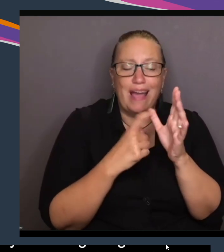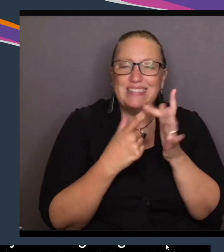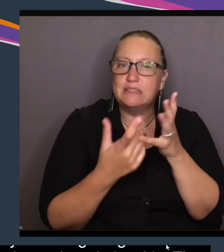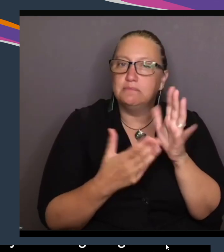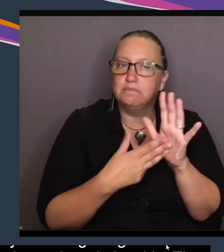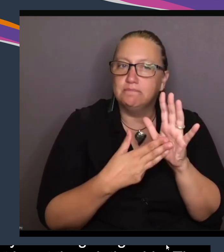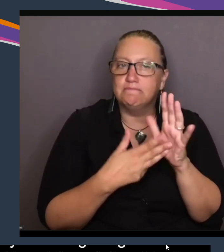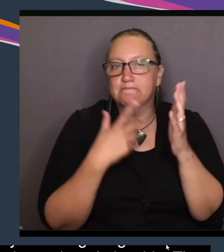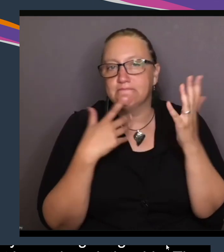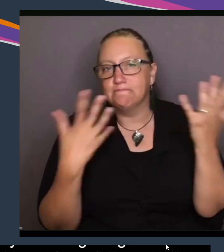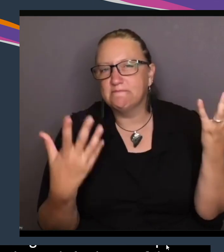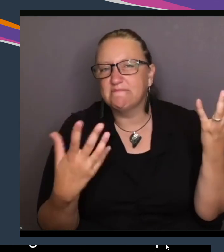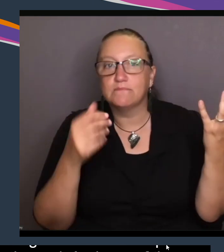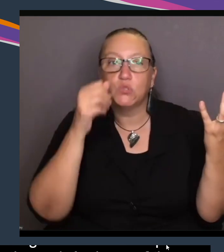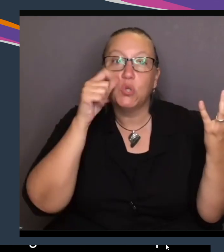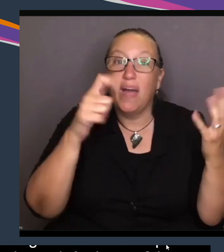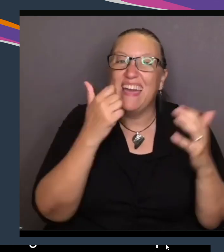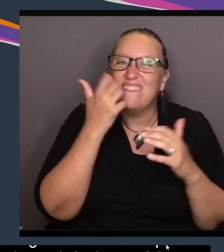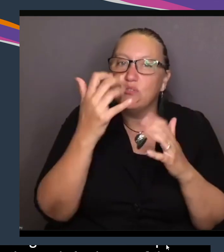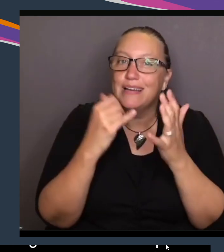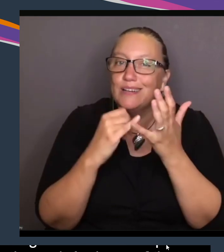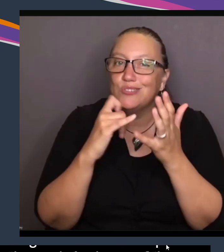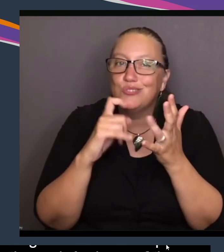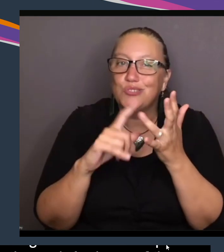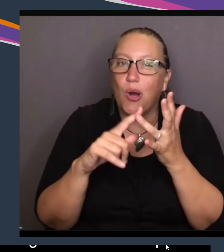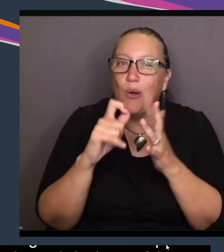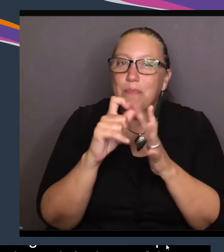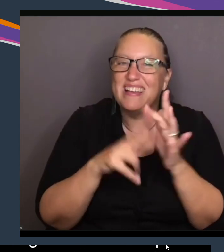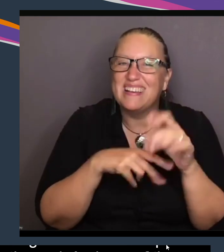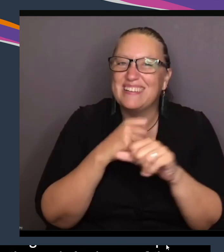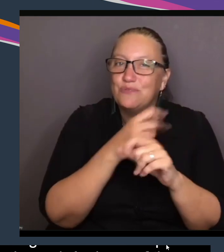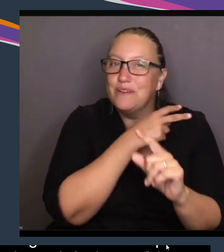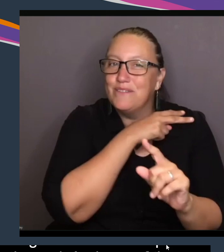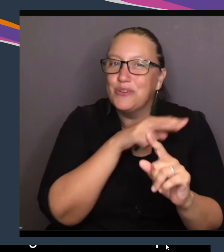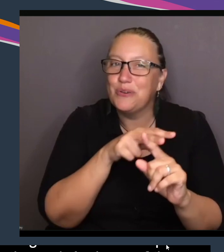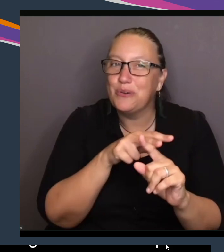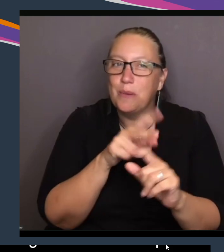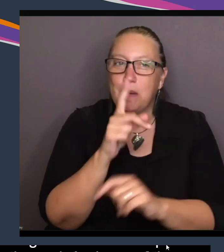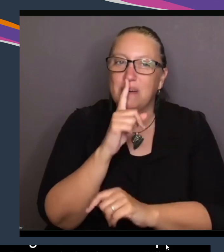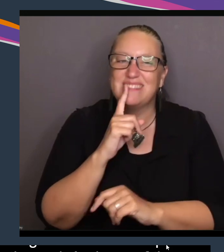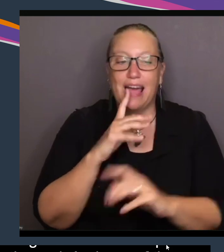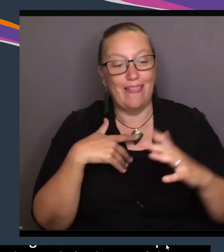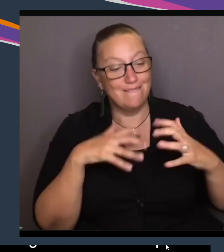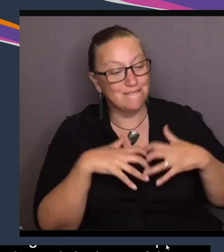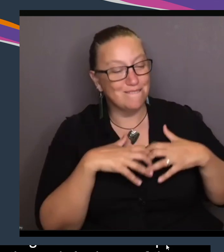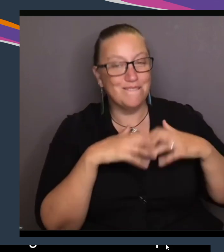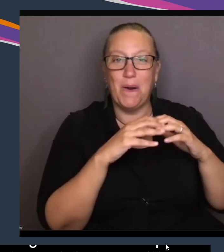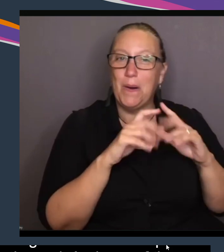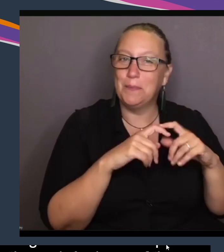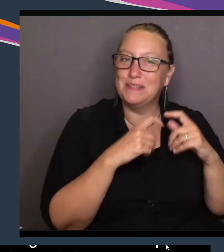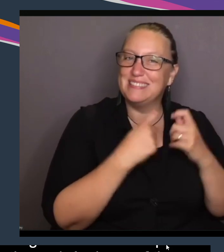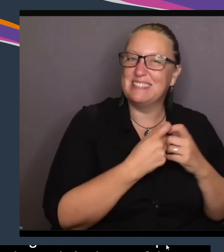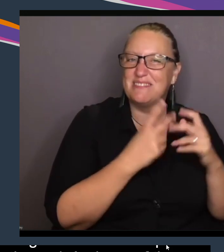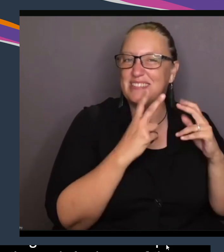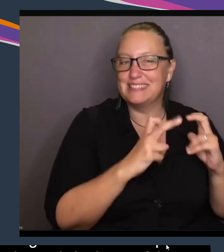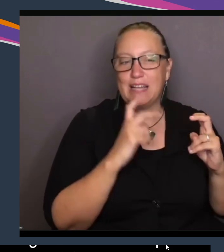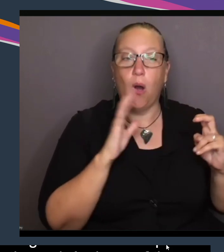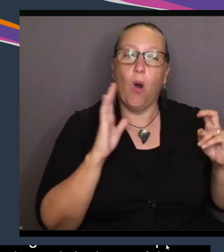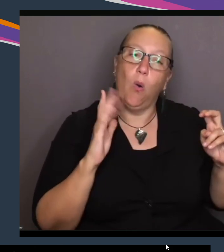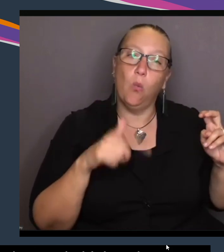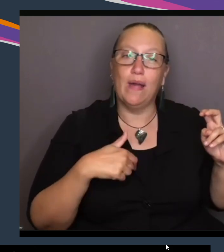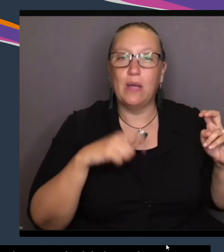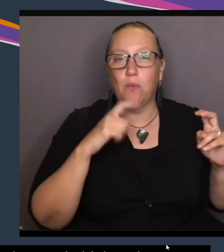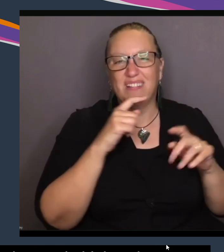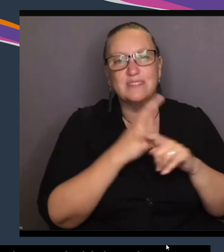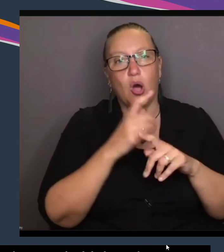scoping, systematic review I see people form teams, research teams, and they say, oh, we're talking to